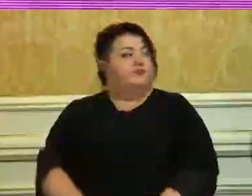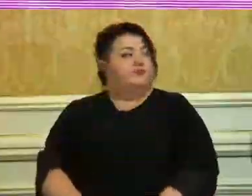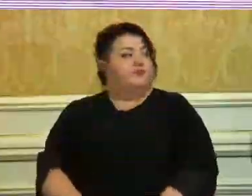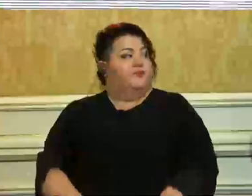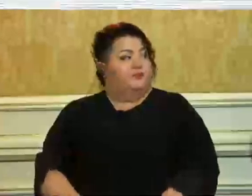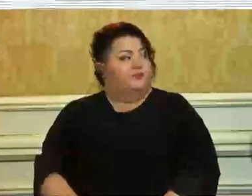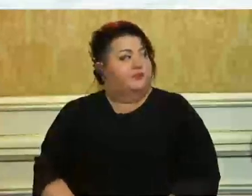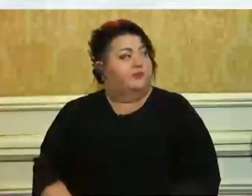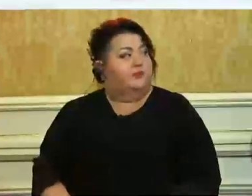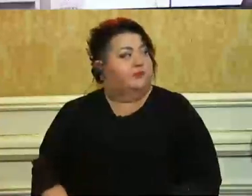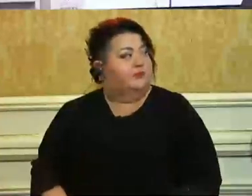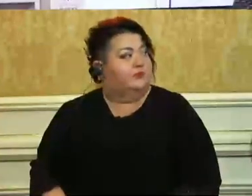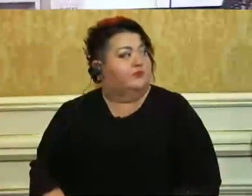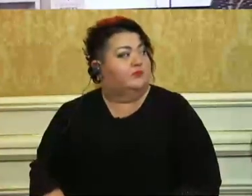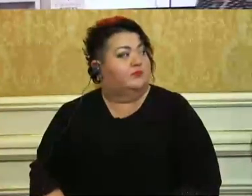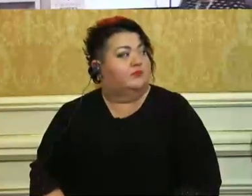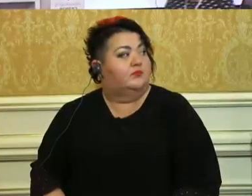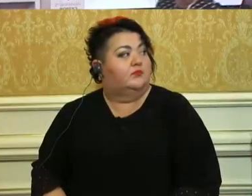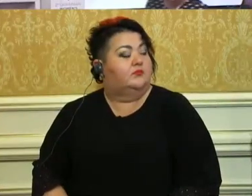to give your speech.